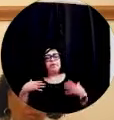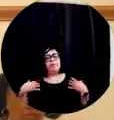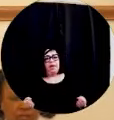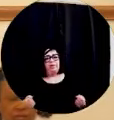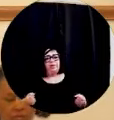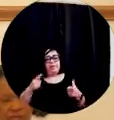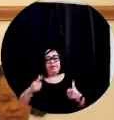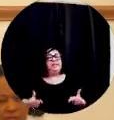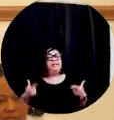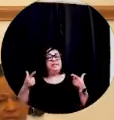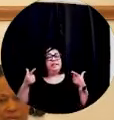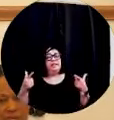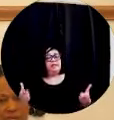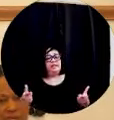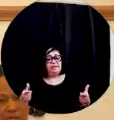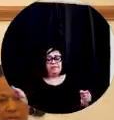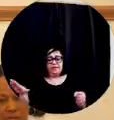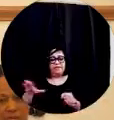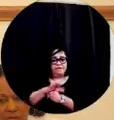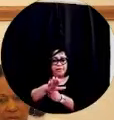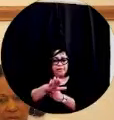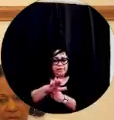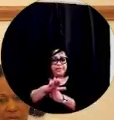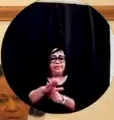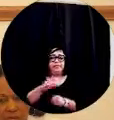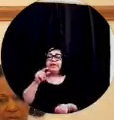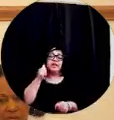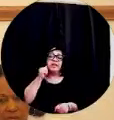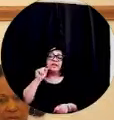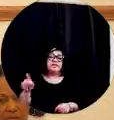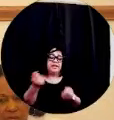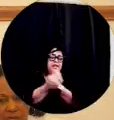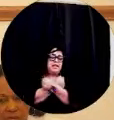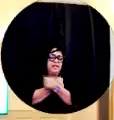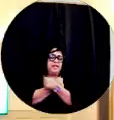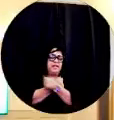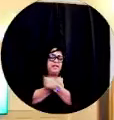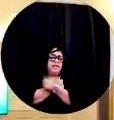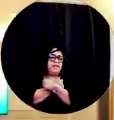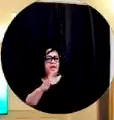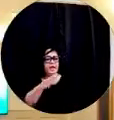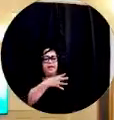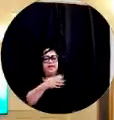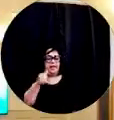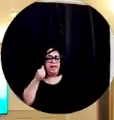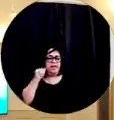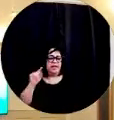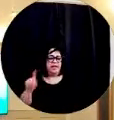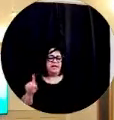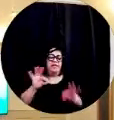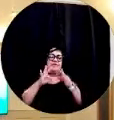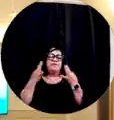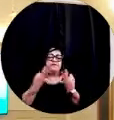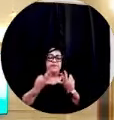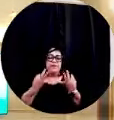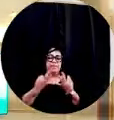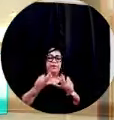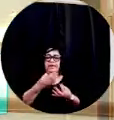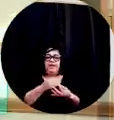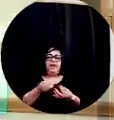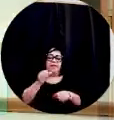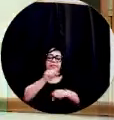She genuinely loves God, her family, and the work ministry. She loves